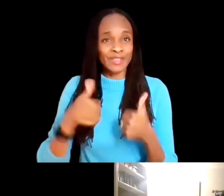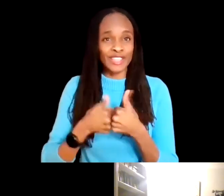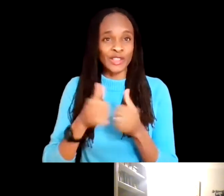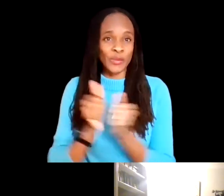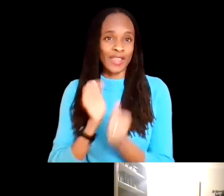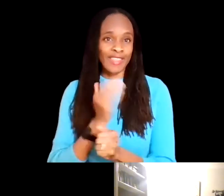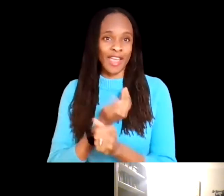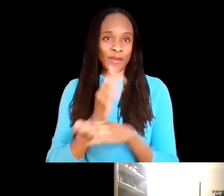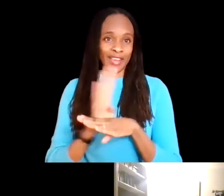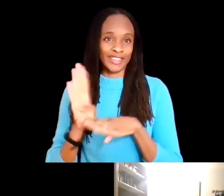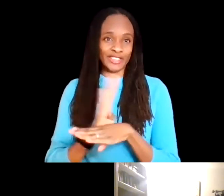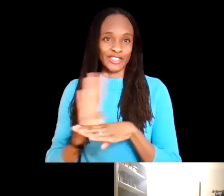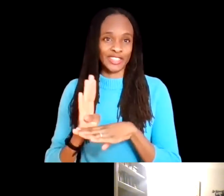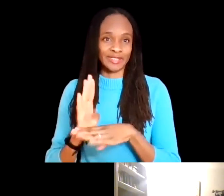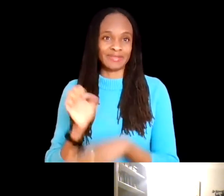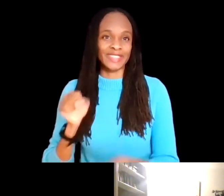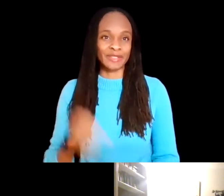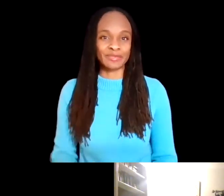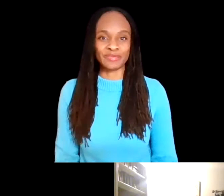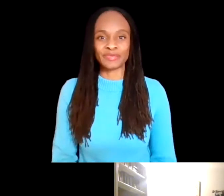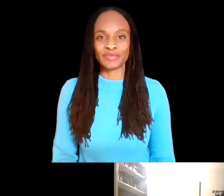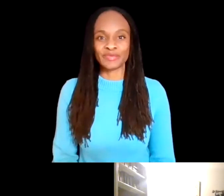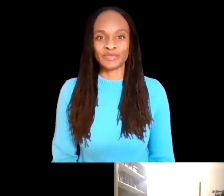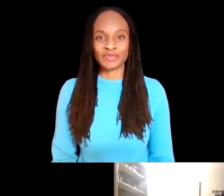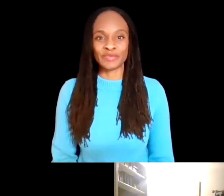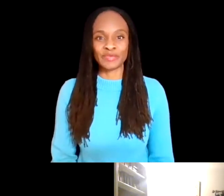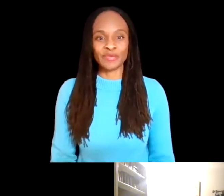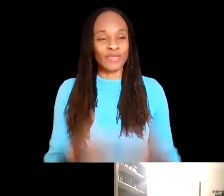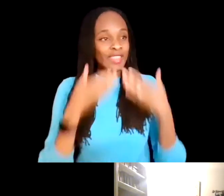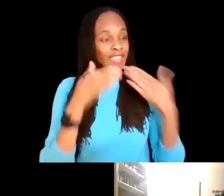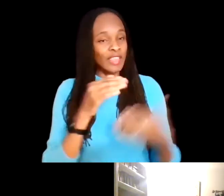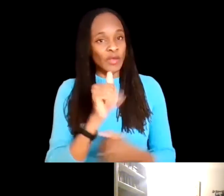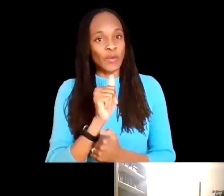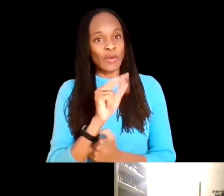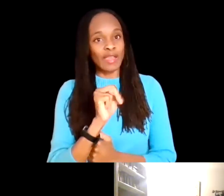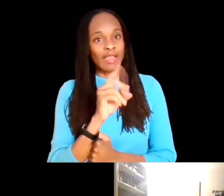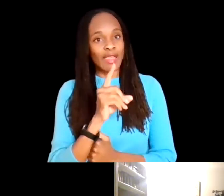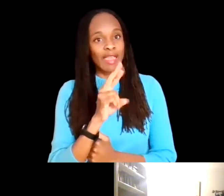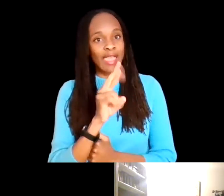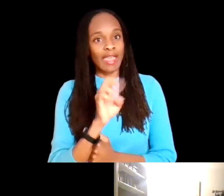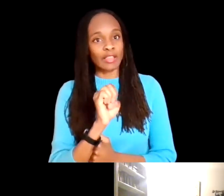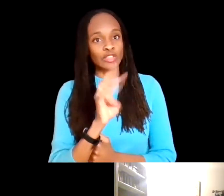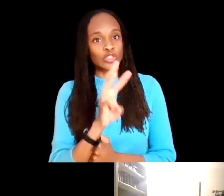industry. So. Thanks. Andrew?